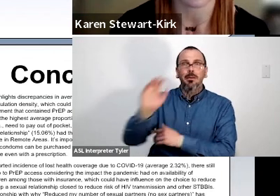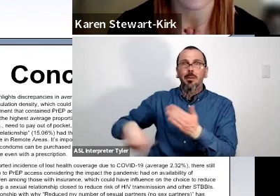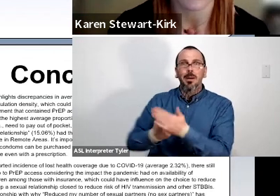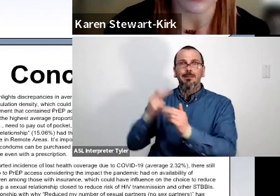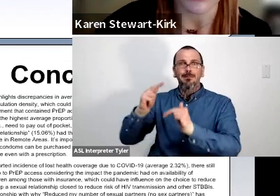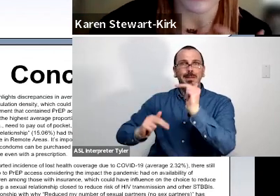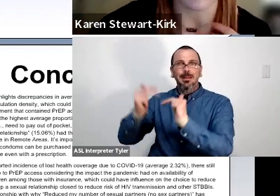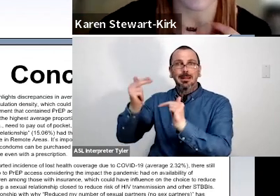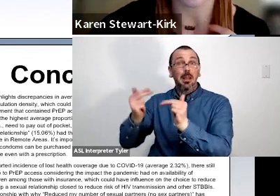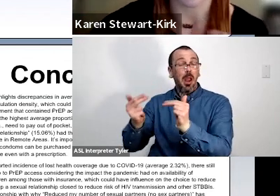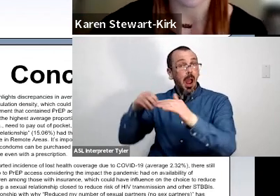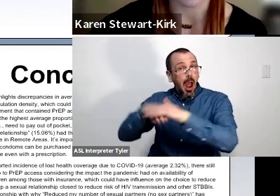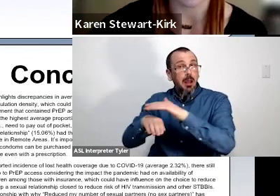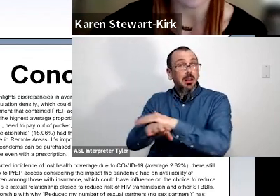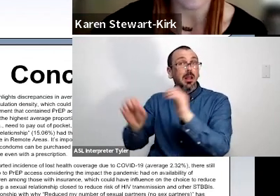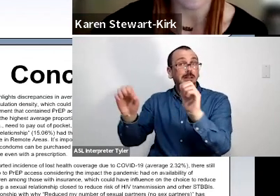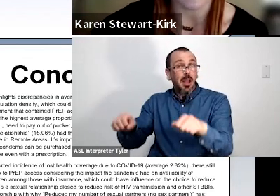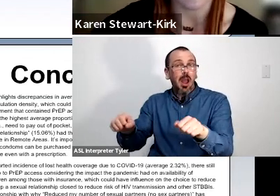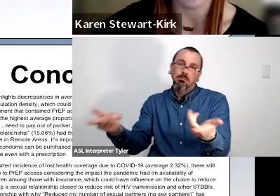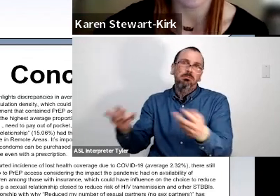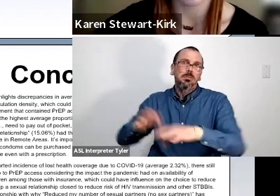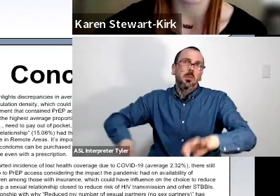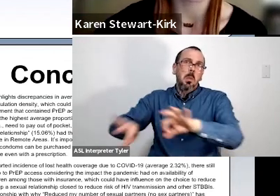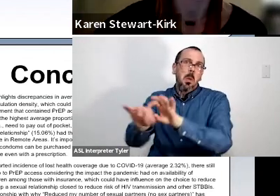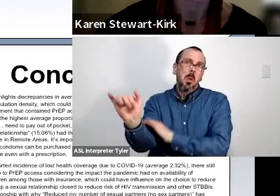difference. Online PrEP prescription service. Oh, that's really exciting.